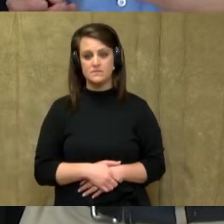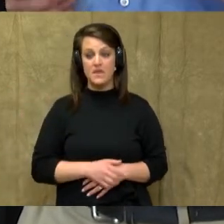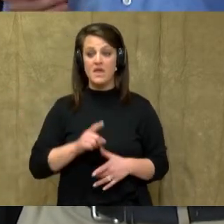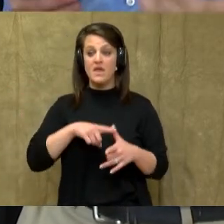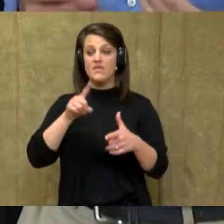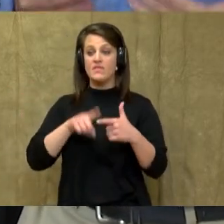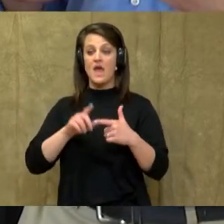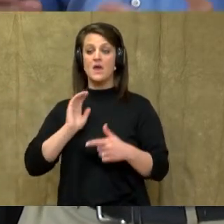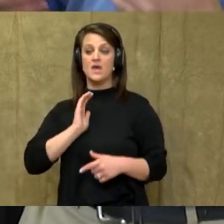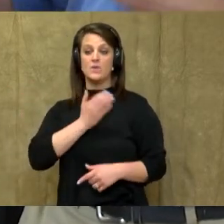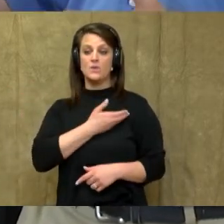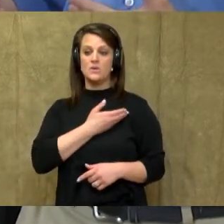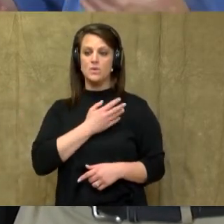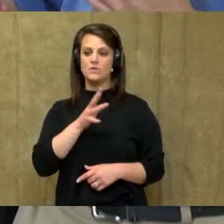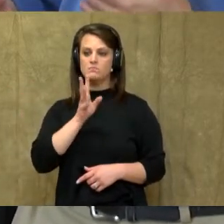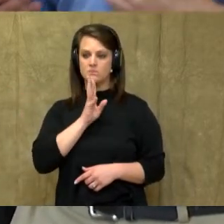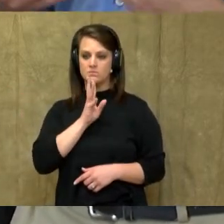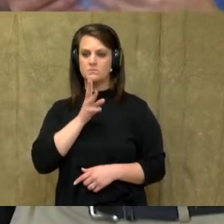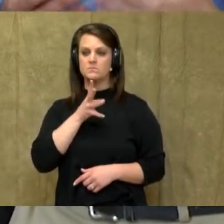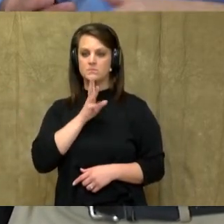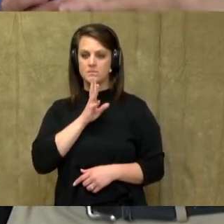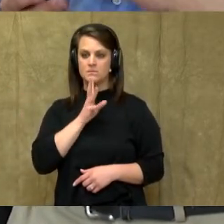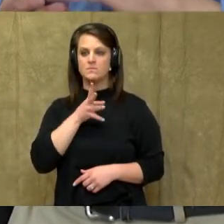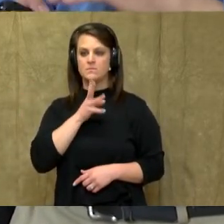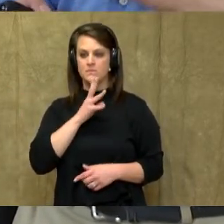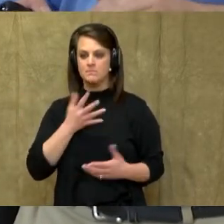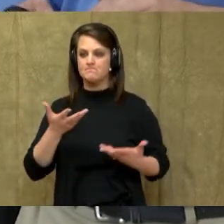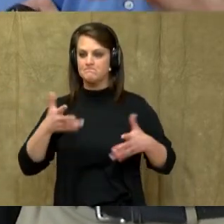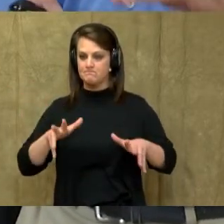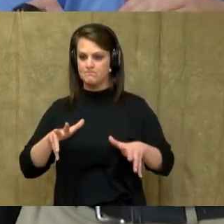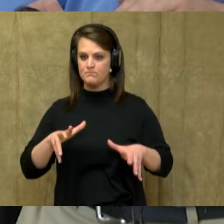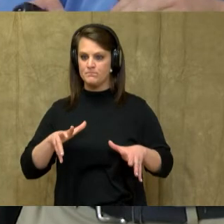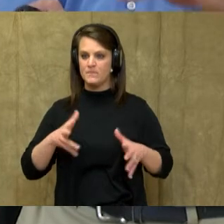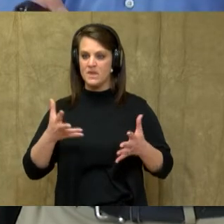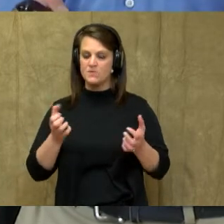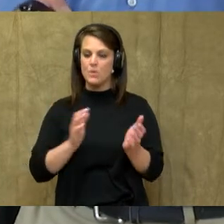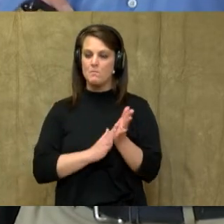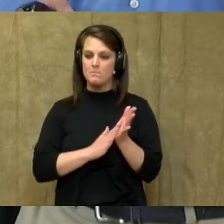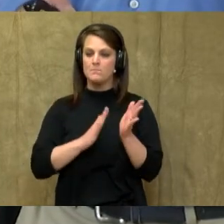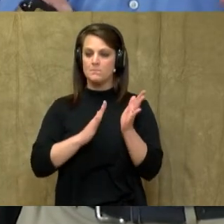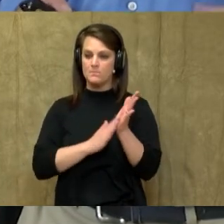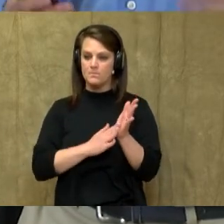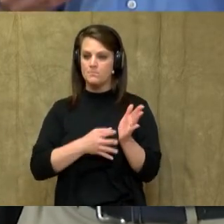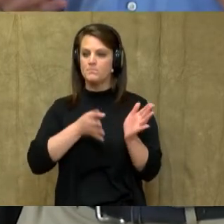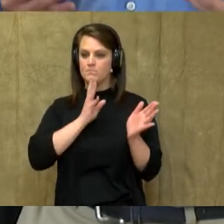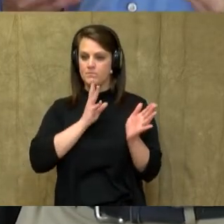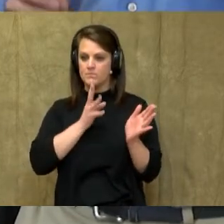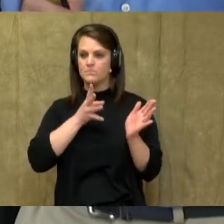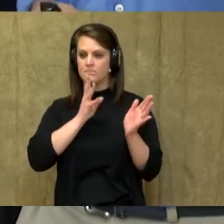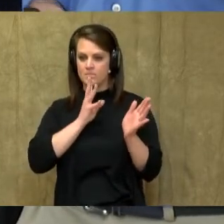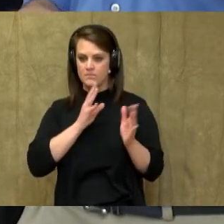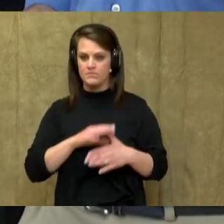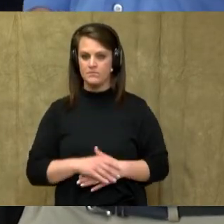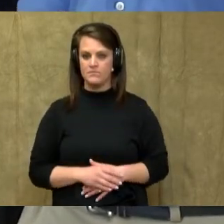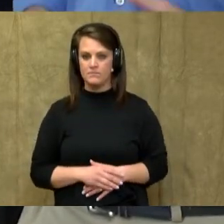then we will speak the rhythm only because we want to have a good, solid rhythmic foundation when we're learning a